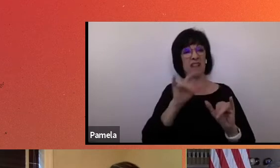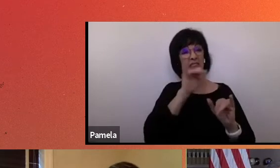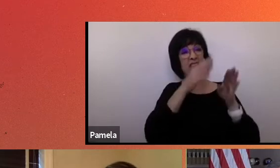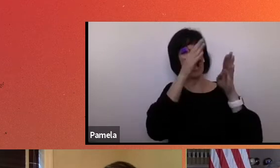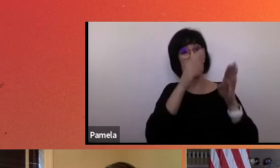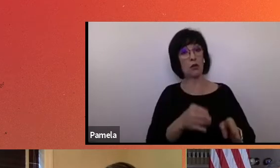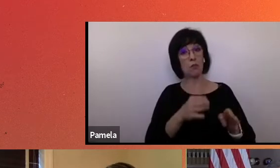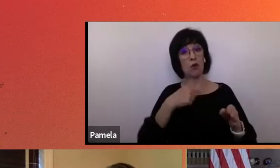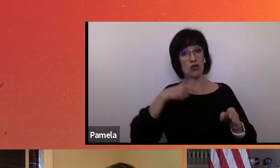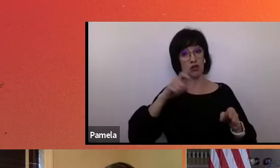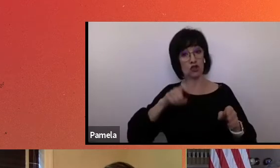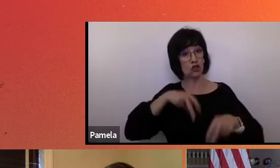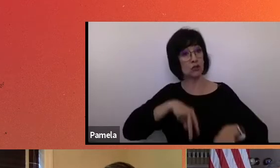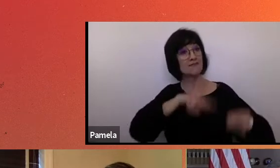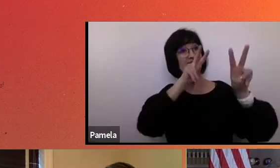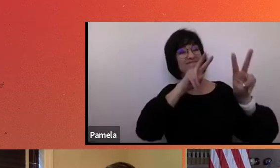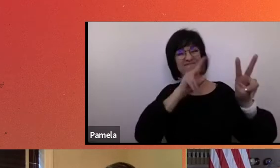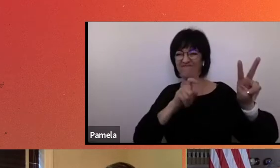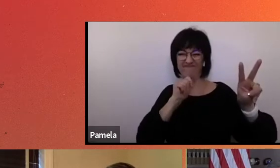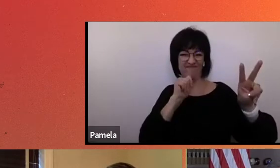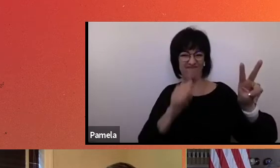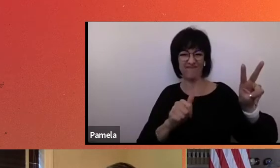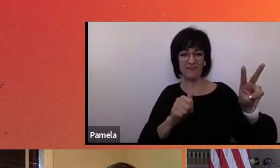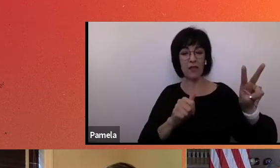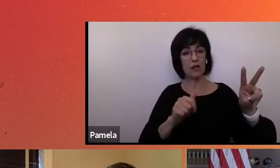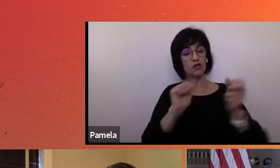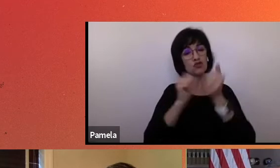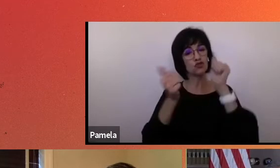and rewrite it, hopefully together.